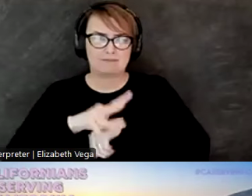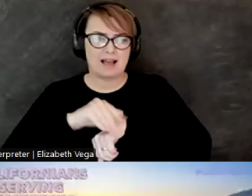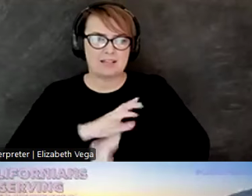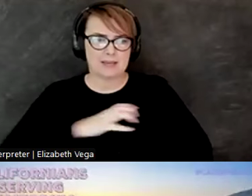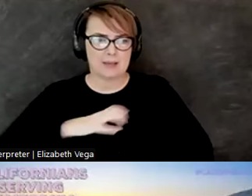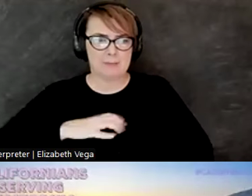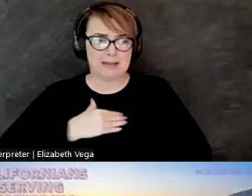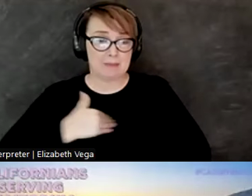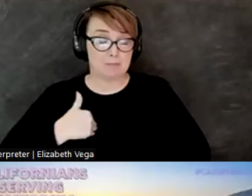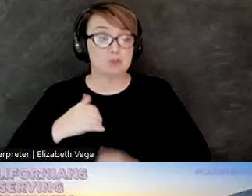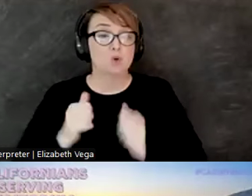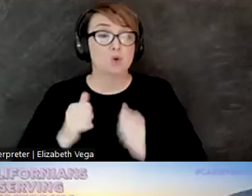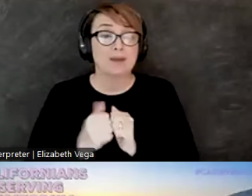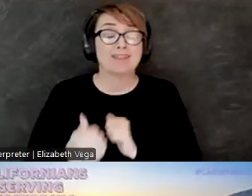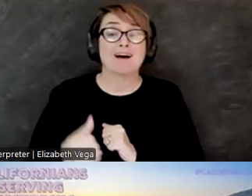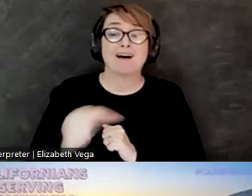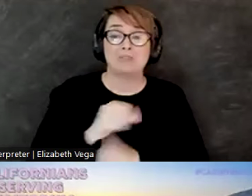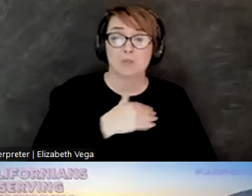other members